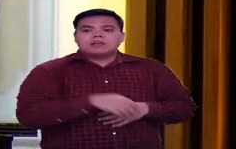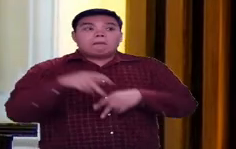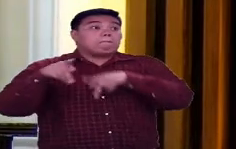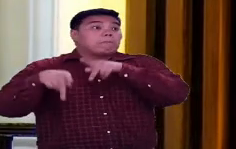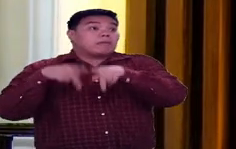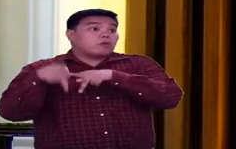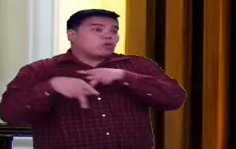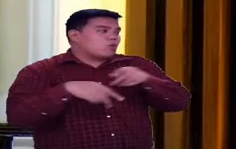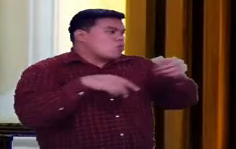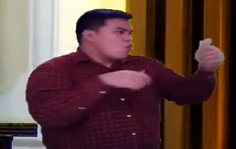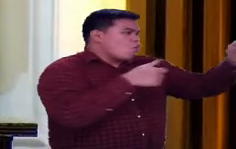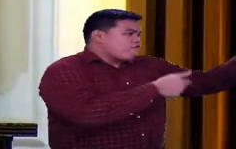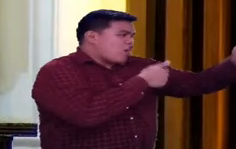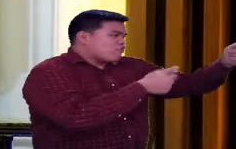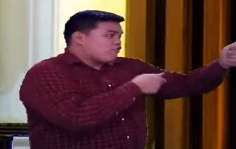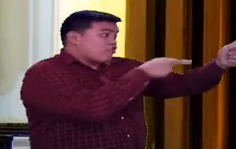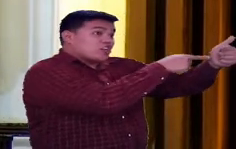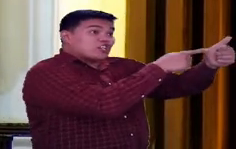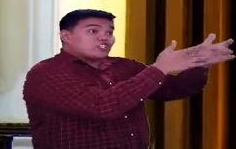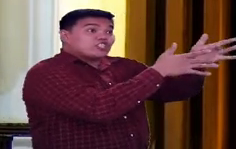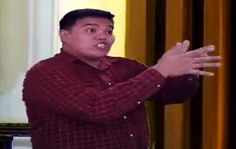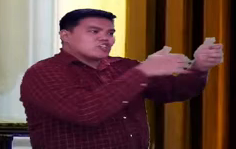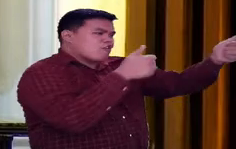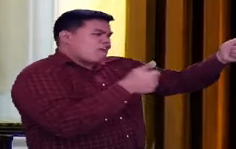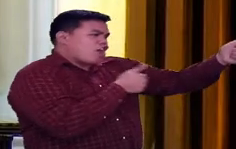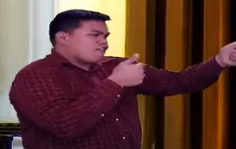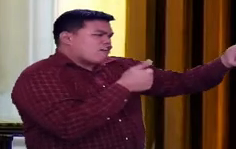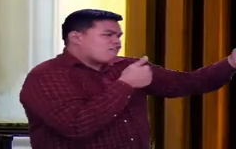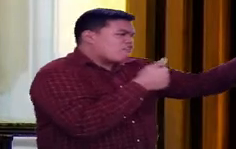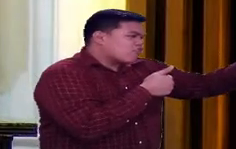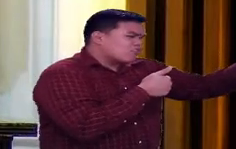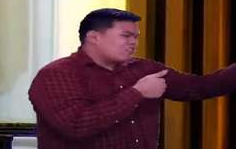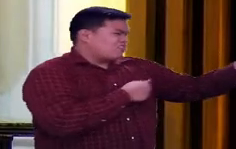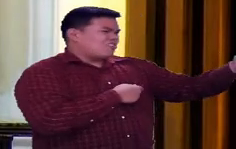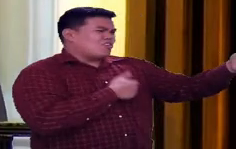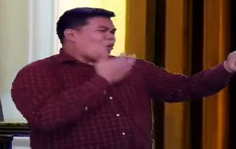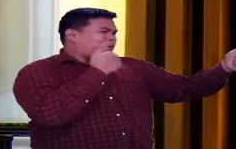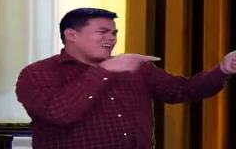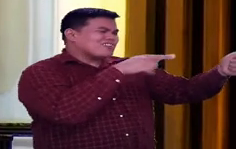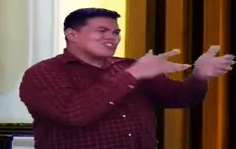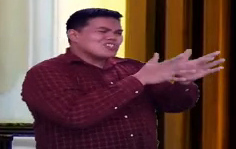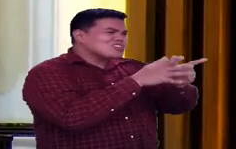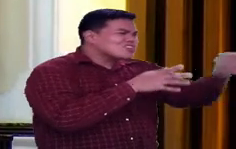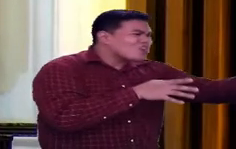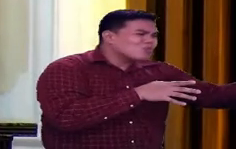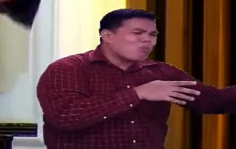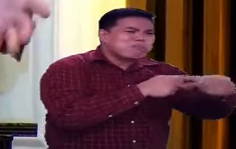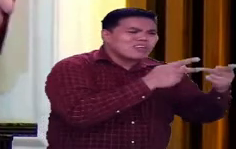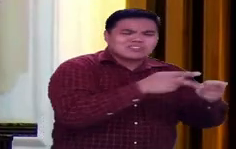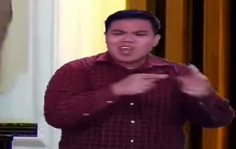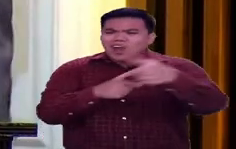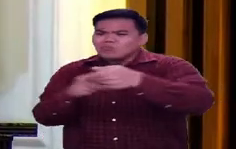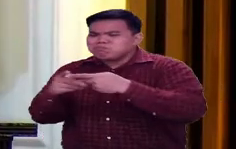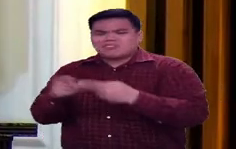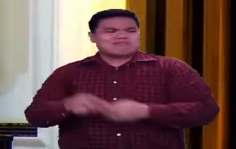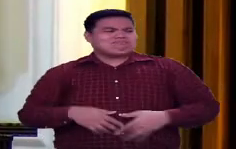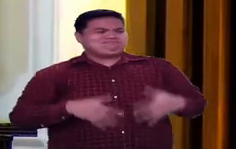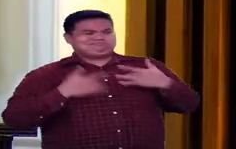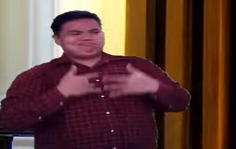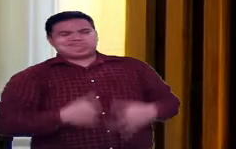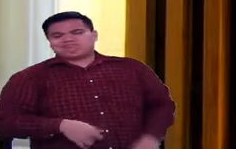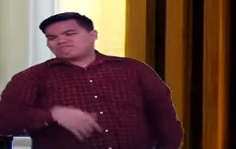multitude following Jesus, they were troubled. They were worried. They were downcast, spiritually